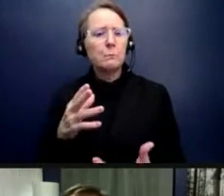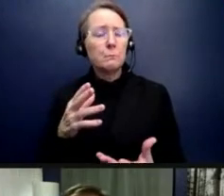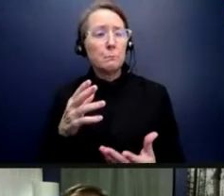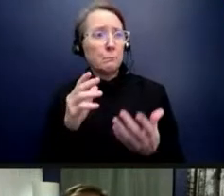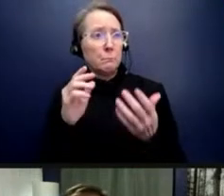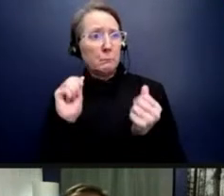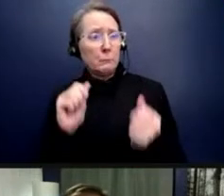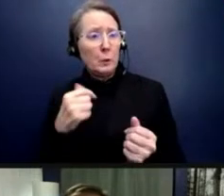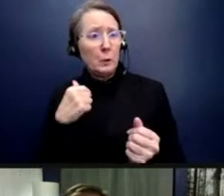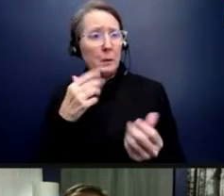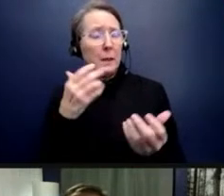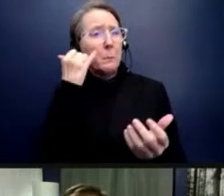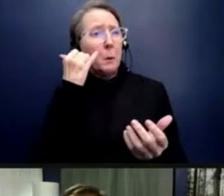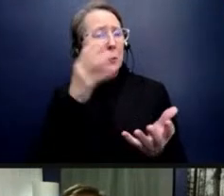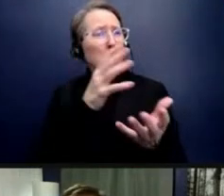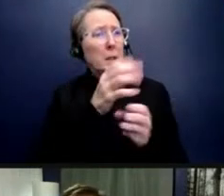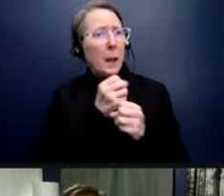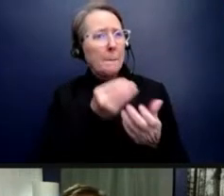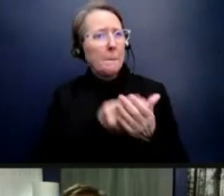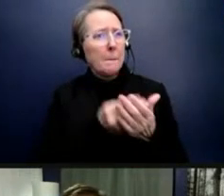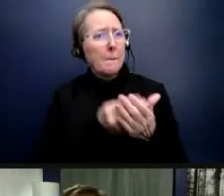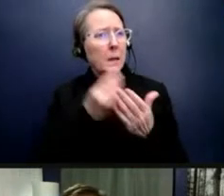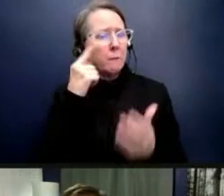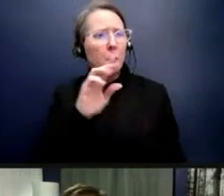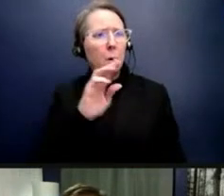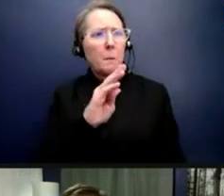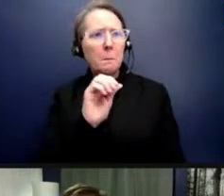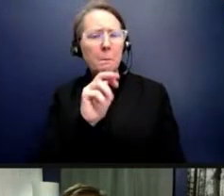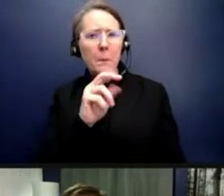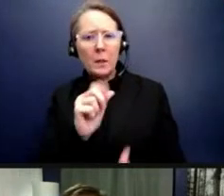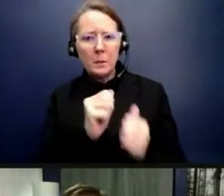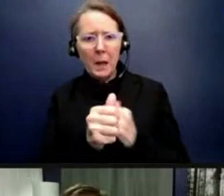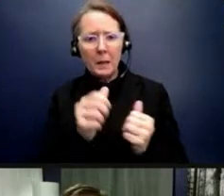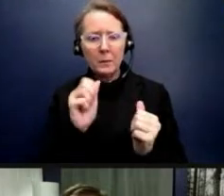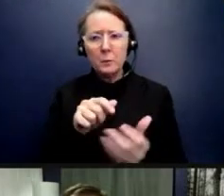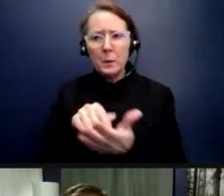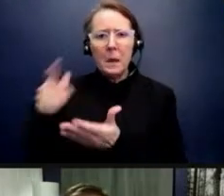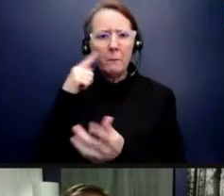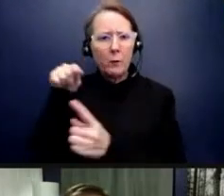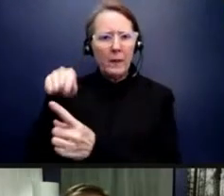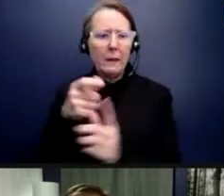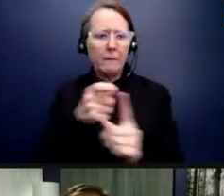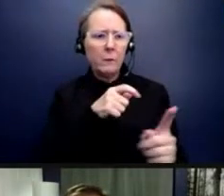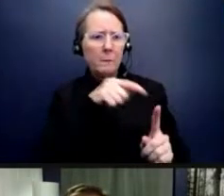the funding for the bond to pass? Could that be paid for out of that?